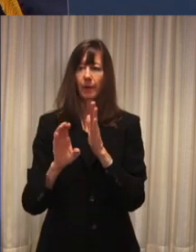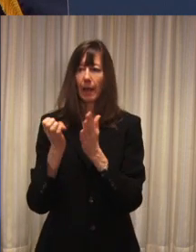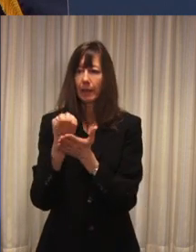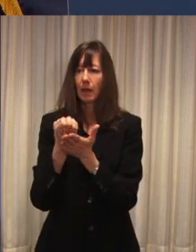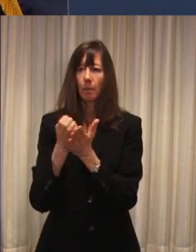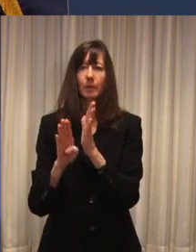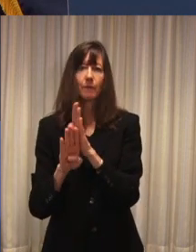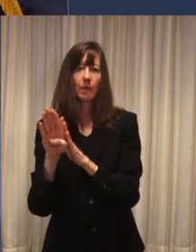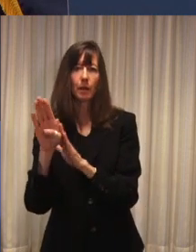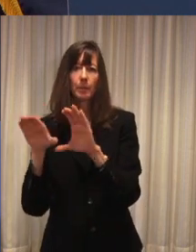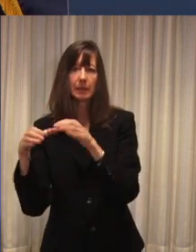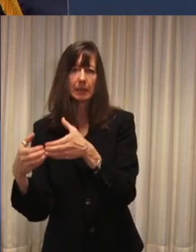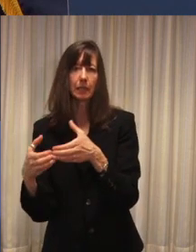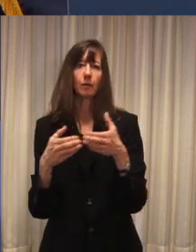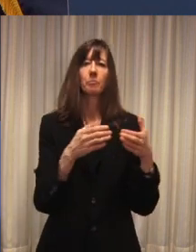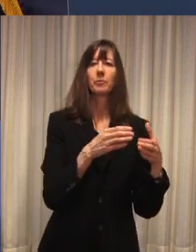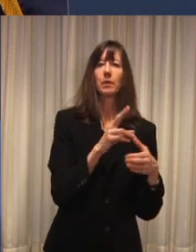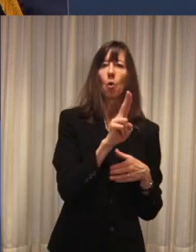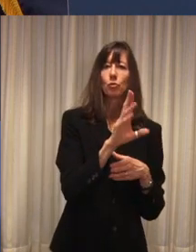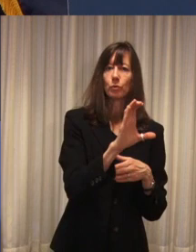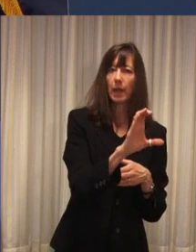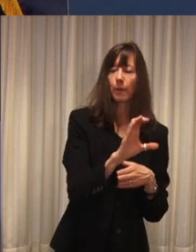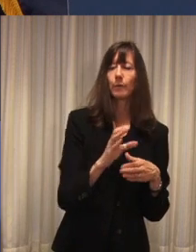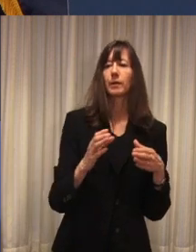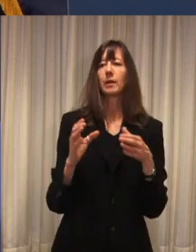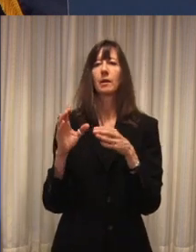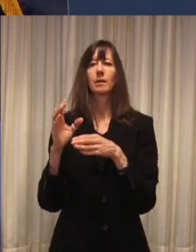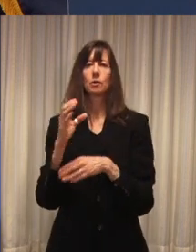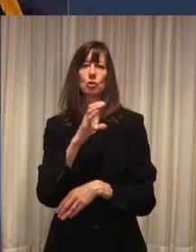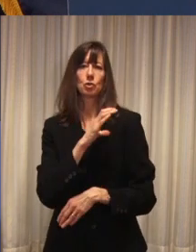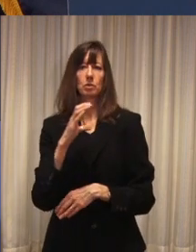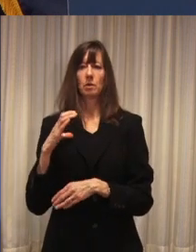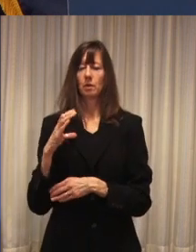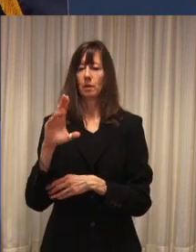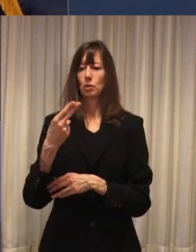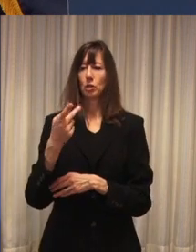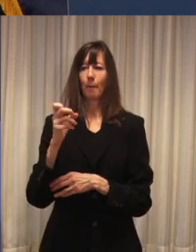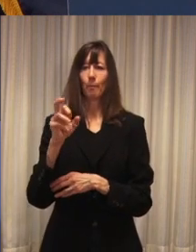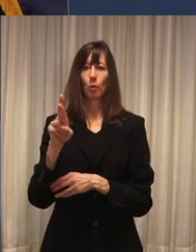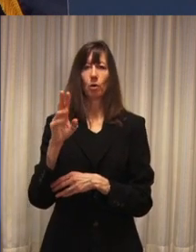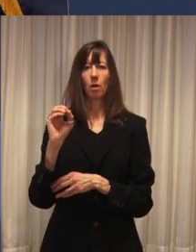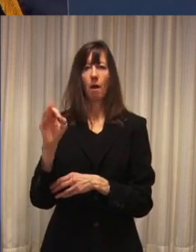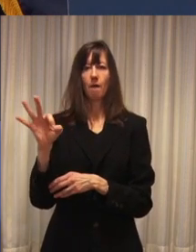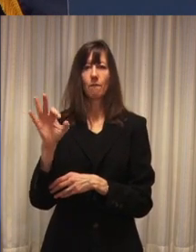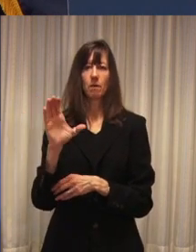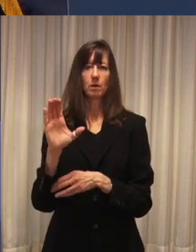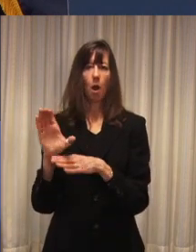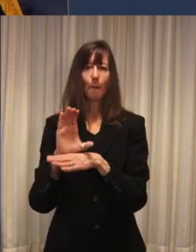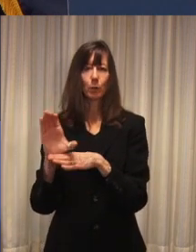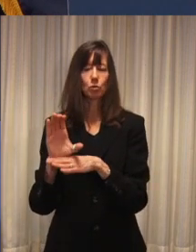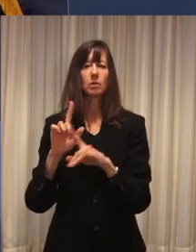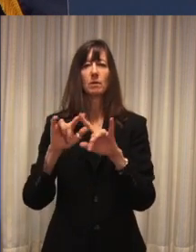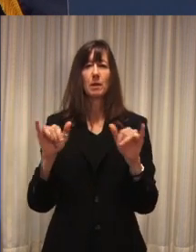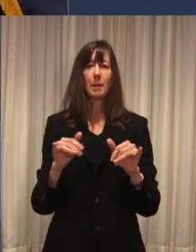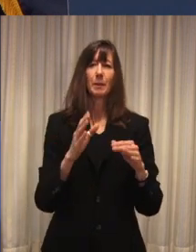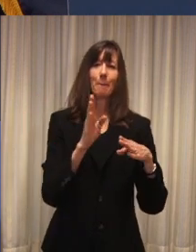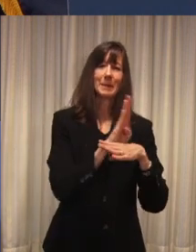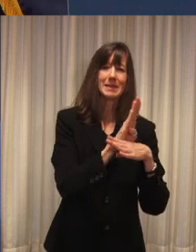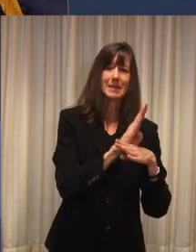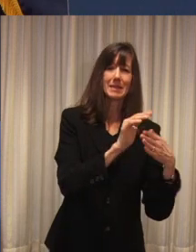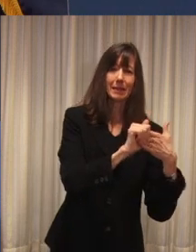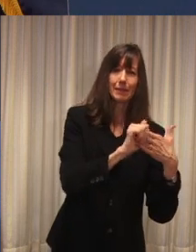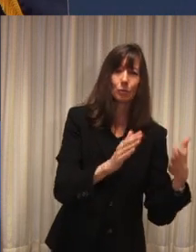all the Ulster Chamber of Commerce, our business leaders, leaders in all of our industries and sectors. We're all going to have to work